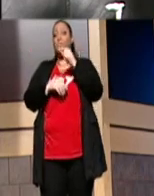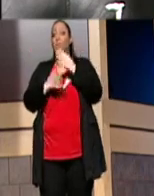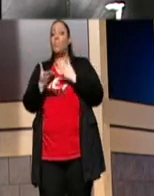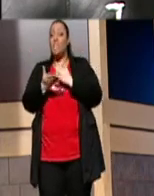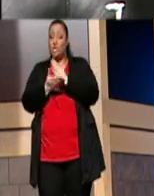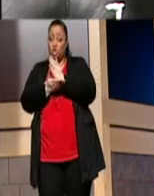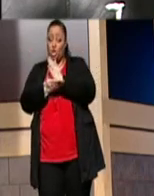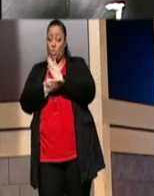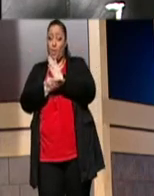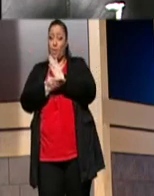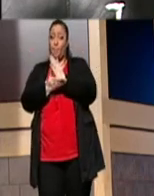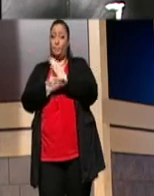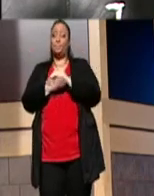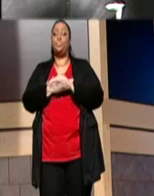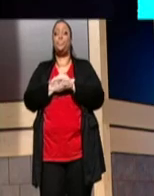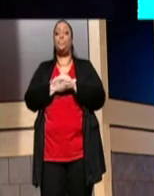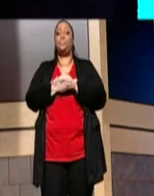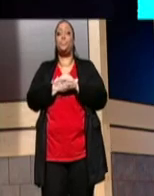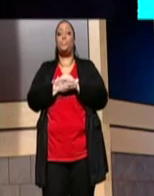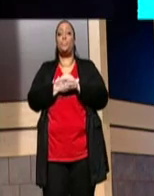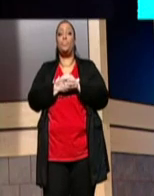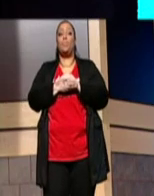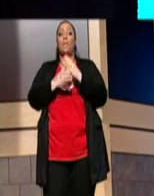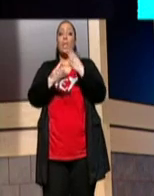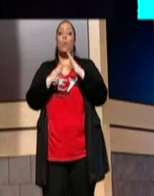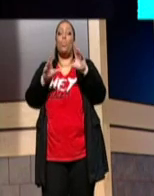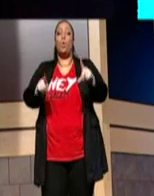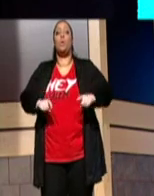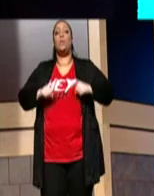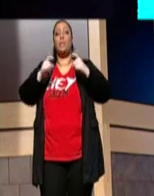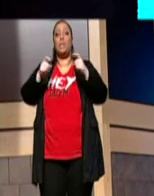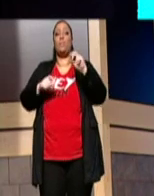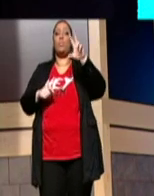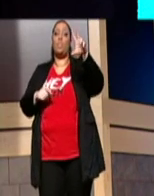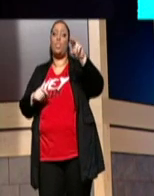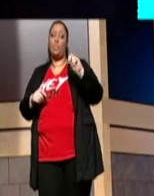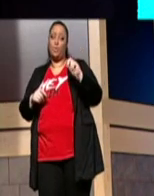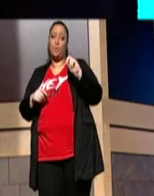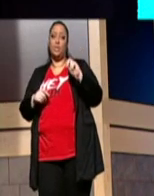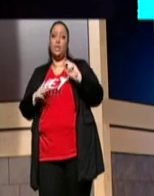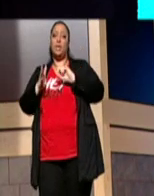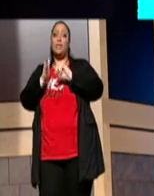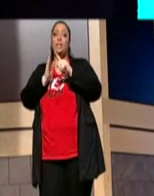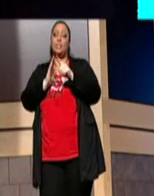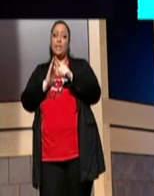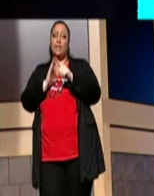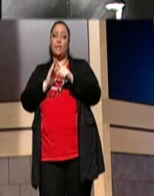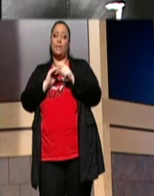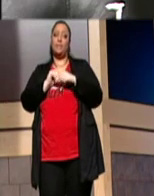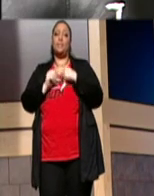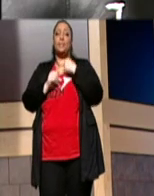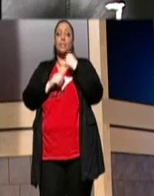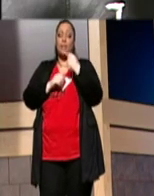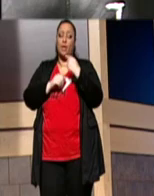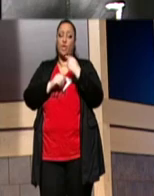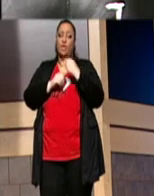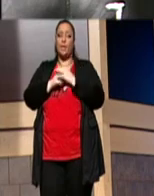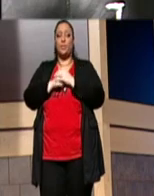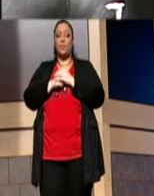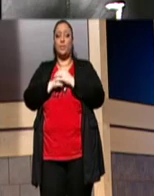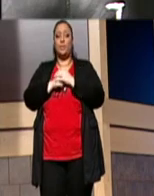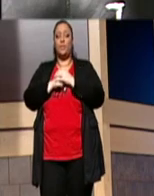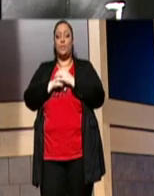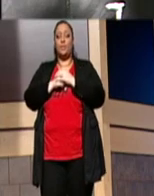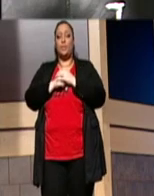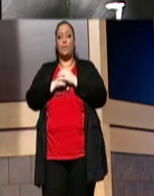get 2 Chronicles 7:14. Yeah, yeah. And I just want to give us a 30-second salutation. I stayed up most of Monday night praying. And